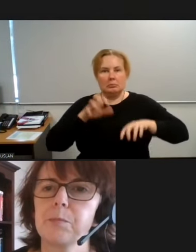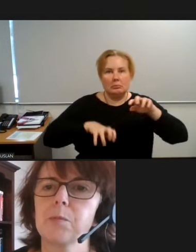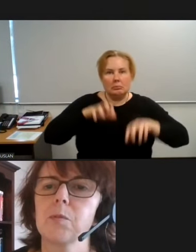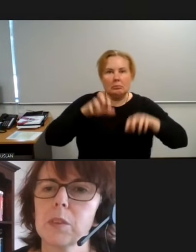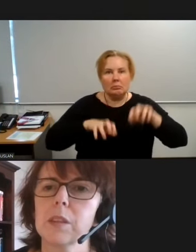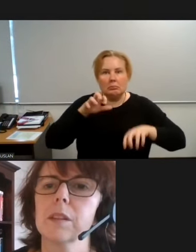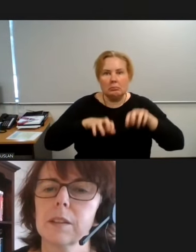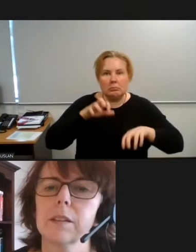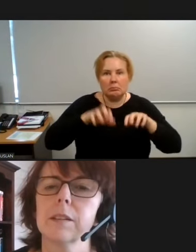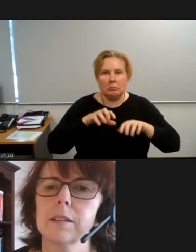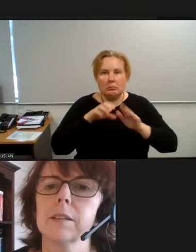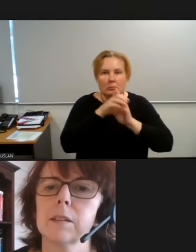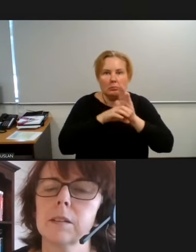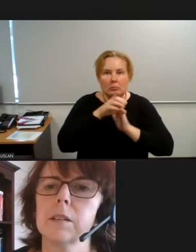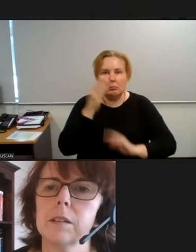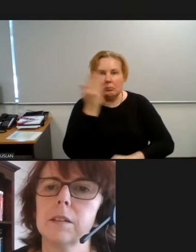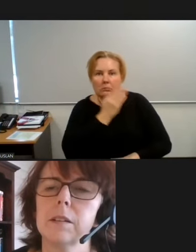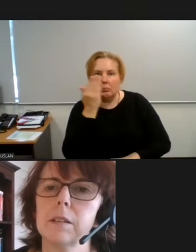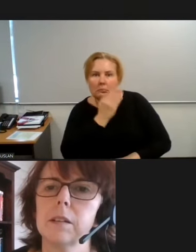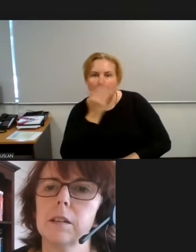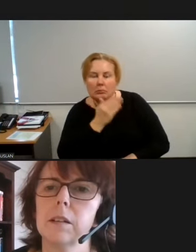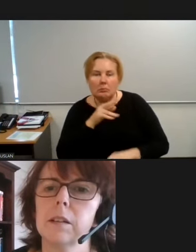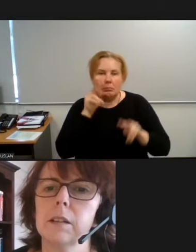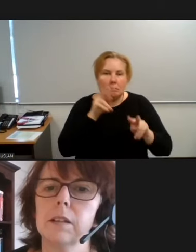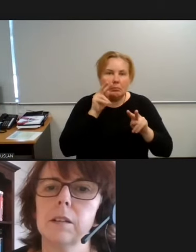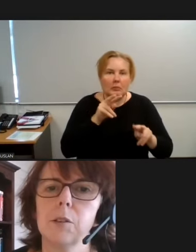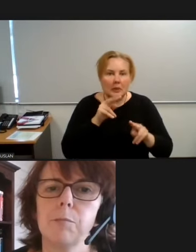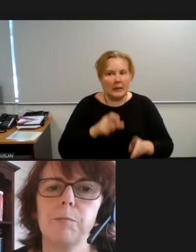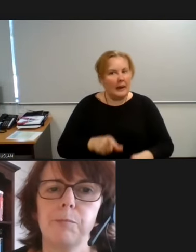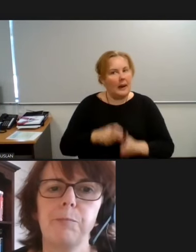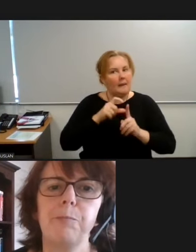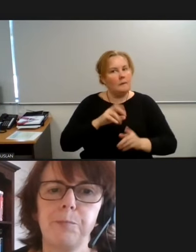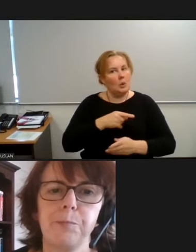in their homes, literally, you know, the fact that it's harder